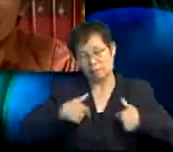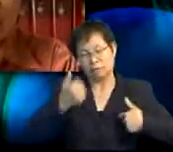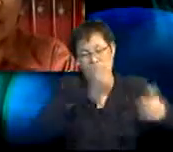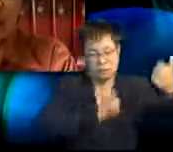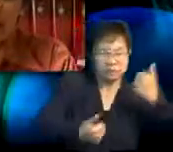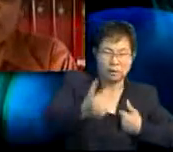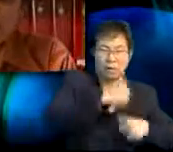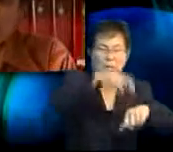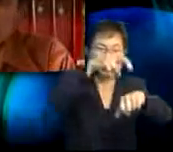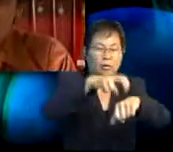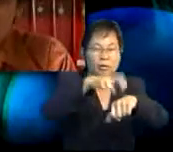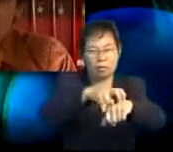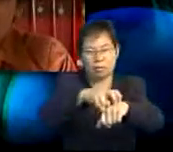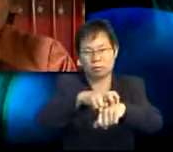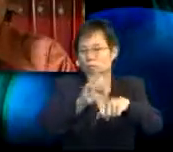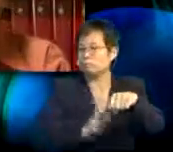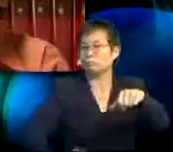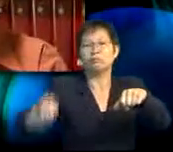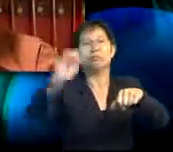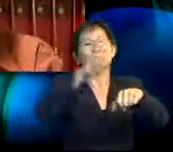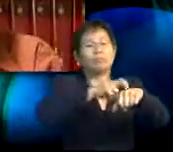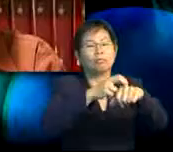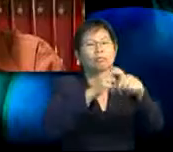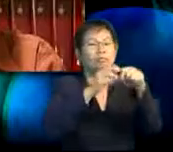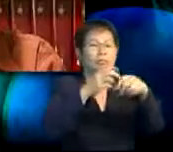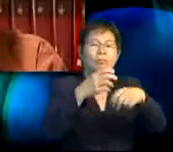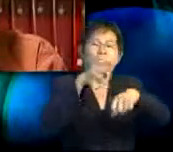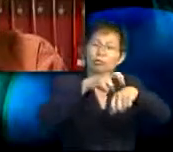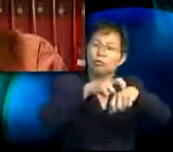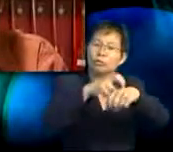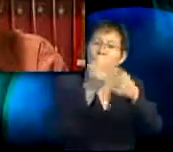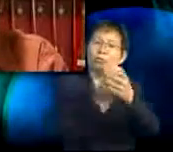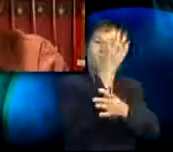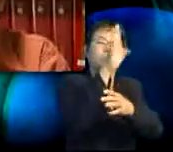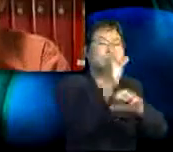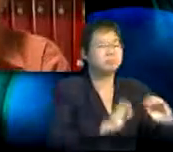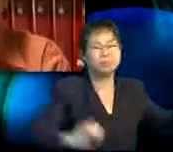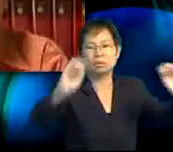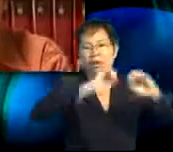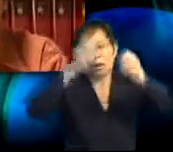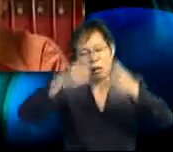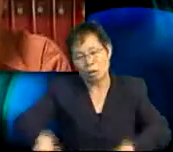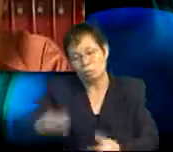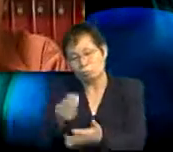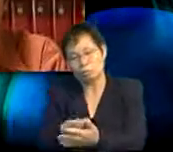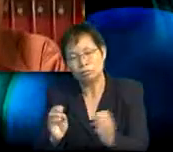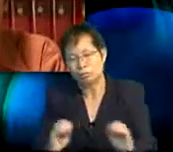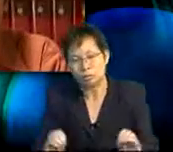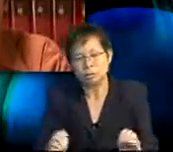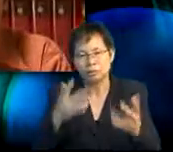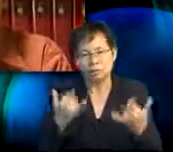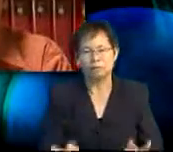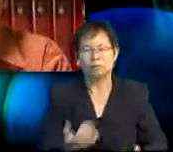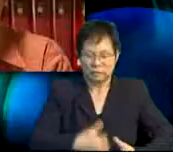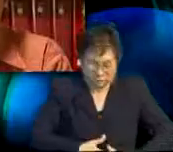harvest is next to nothing, and they have lost their only source of income. And now they are